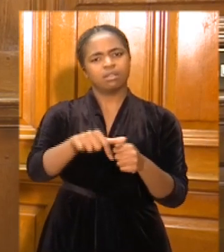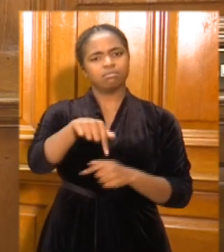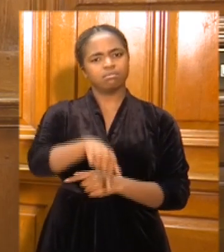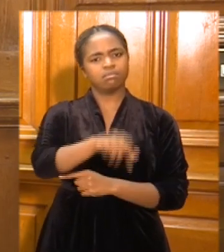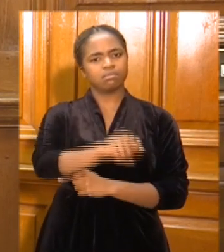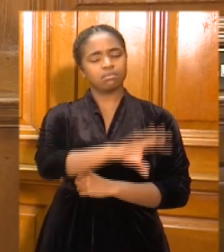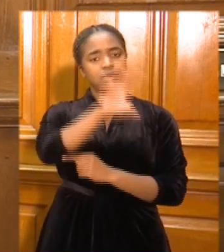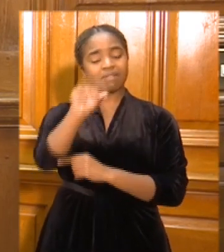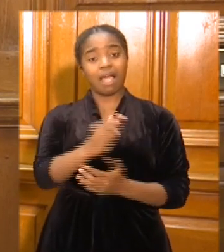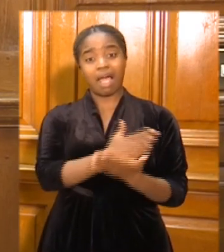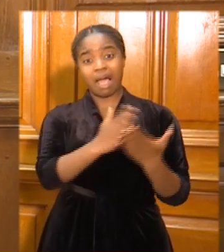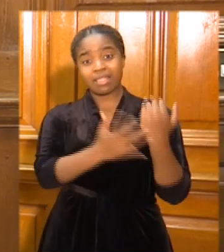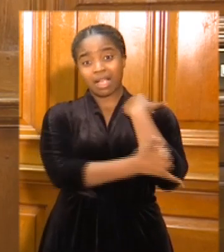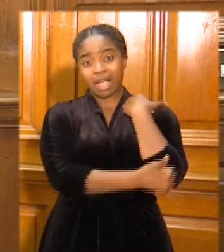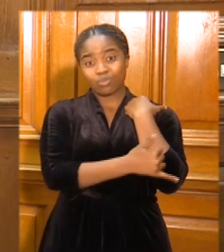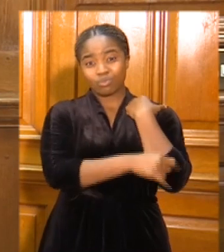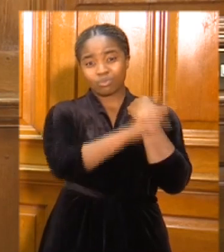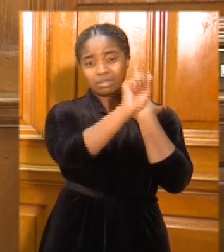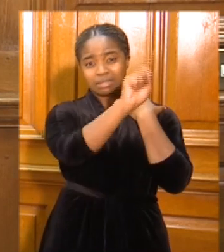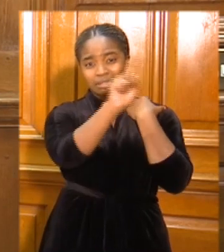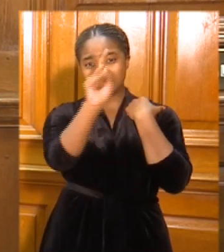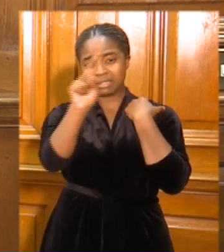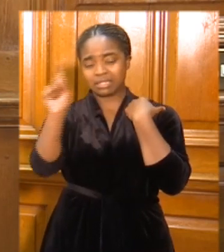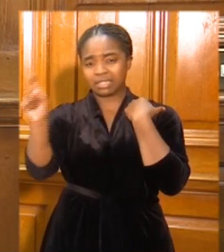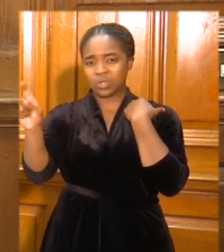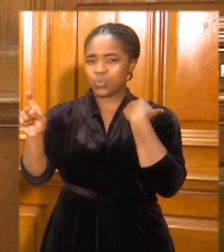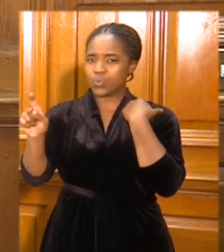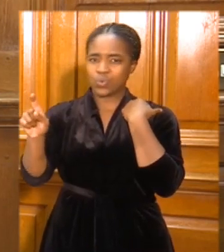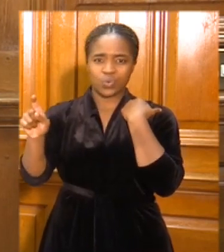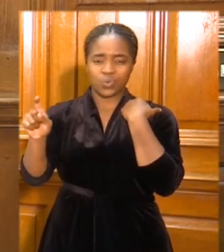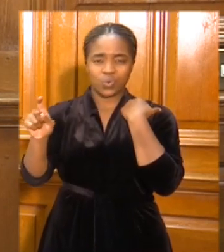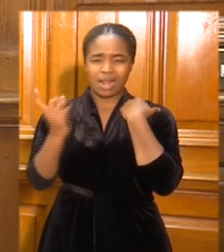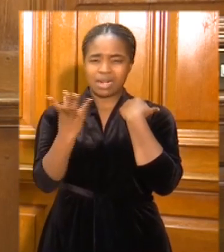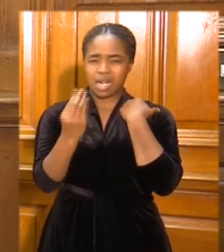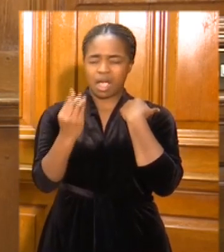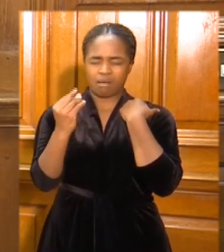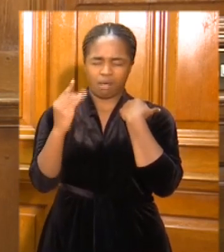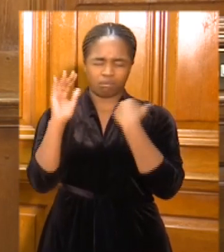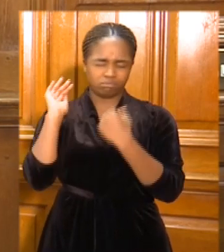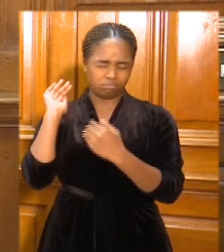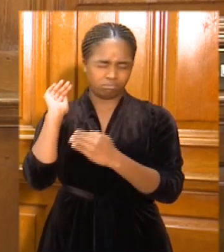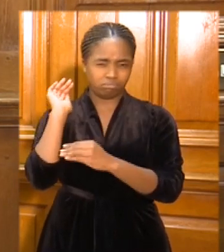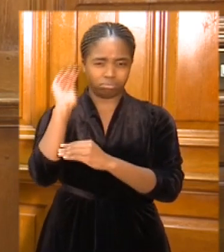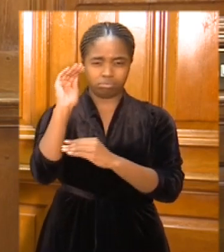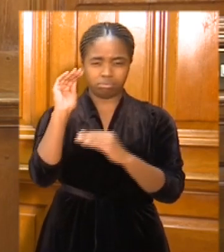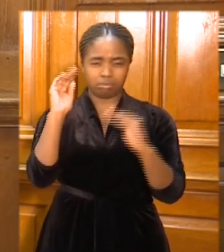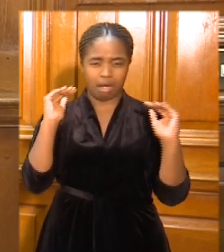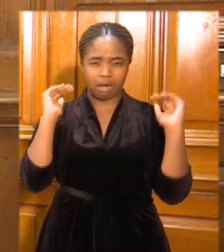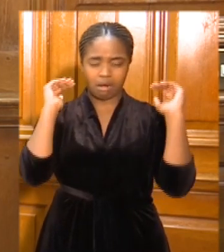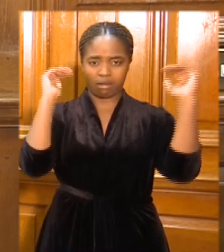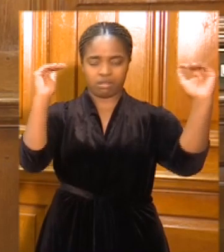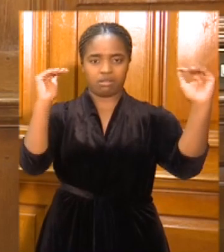than many other countries were at that stage in the progression of the